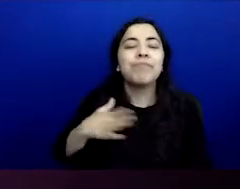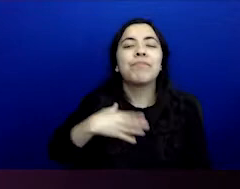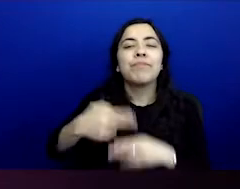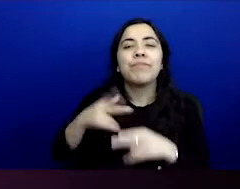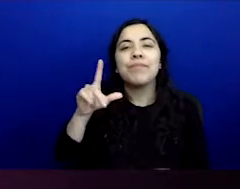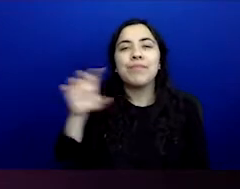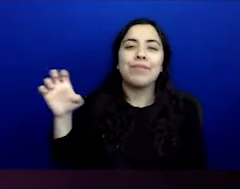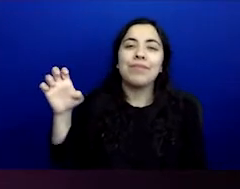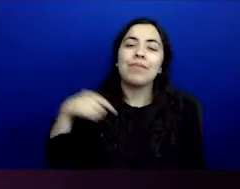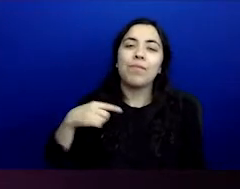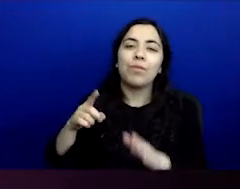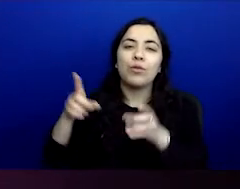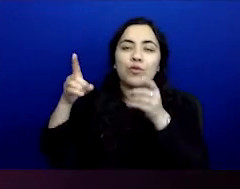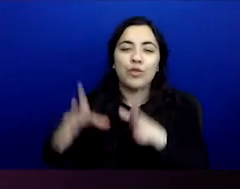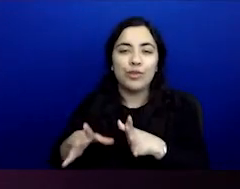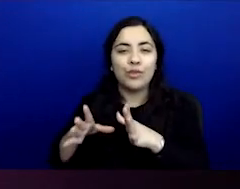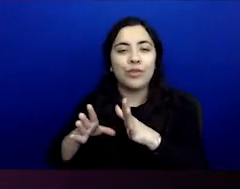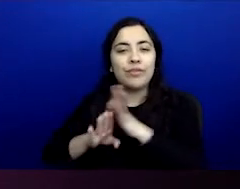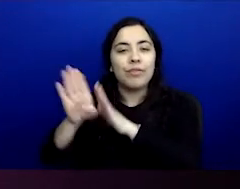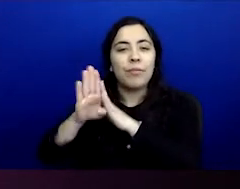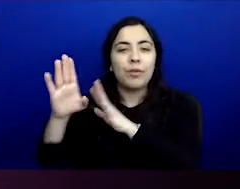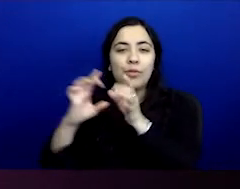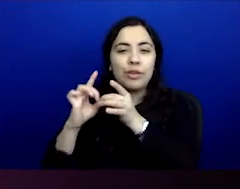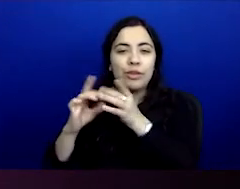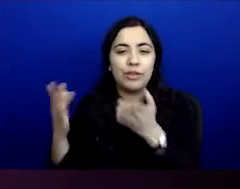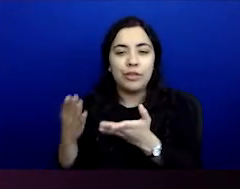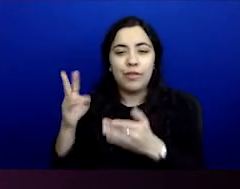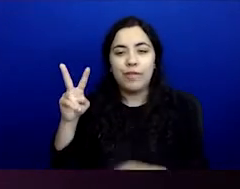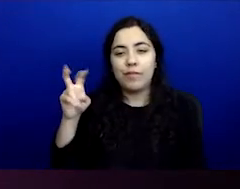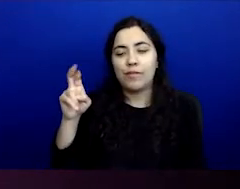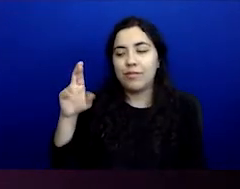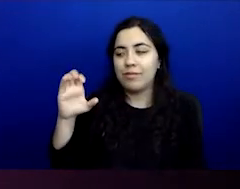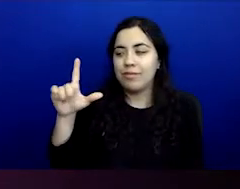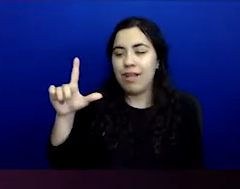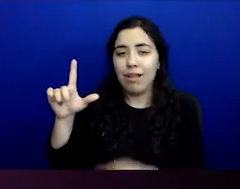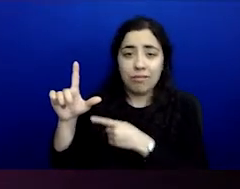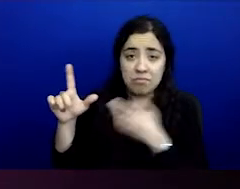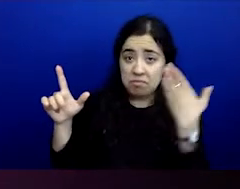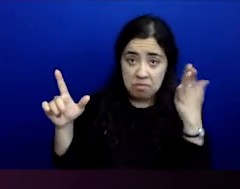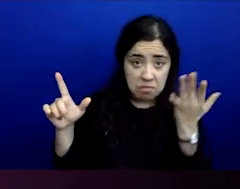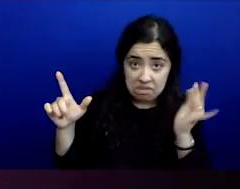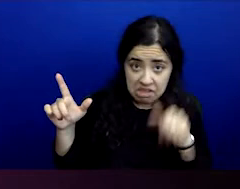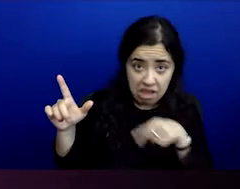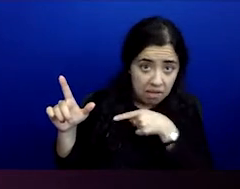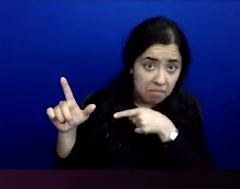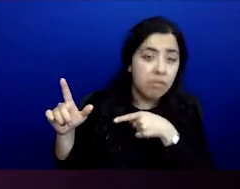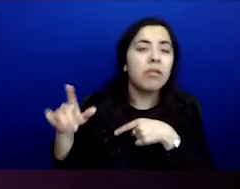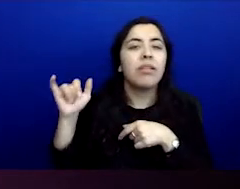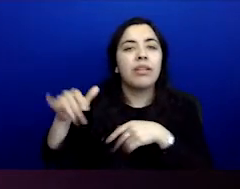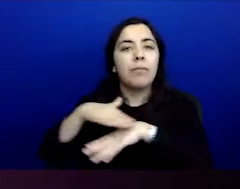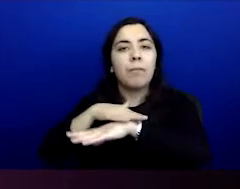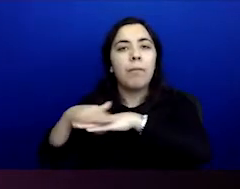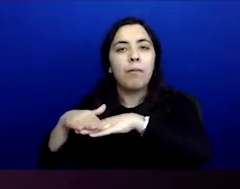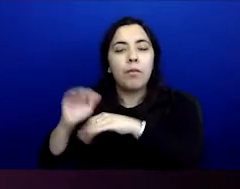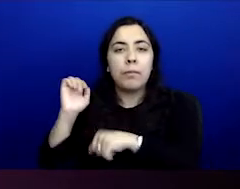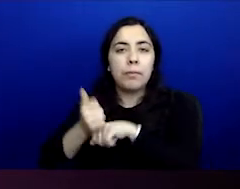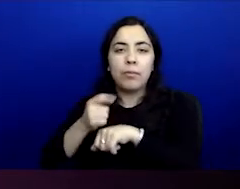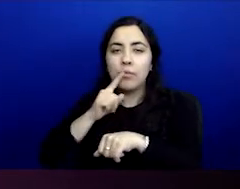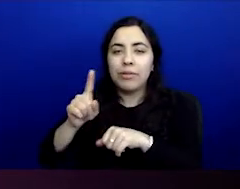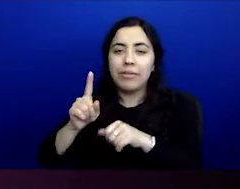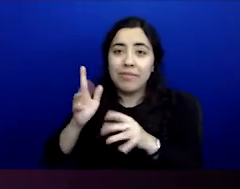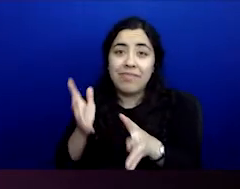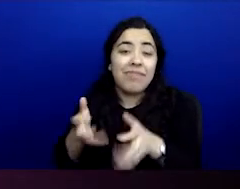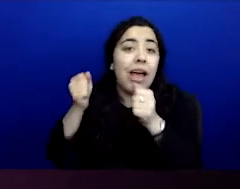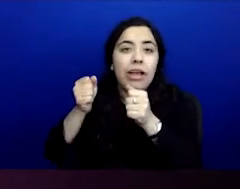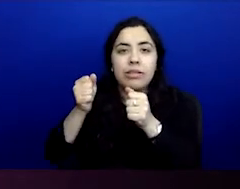I'm the director of developer relations at Vercel. And if you haven't heard of Vercel, it's a platform for essentially building really fast front